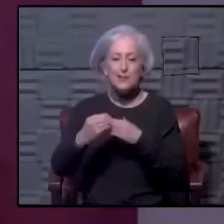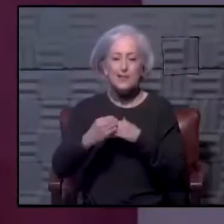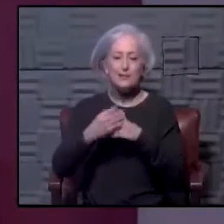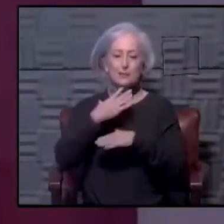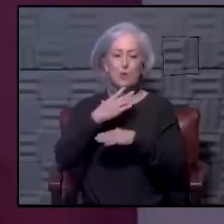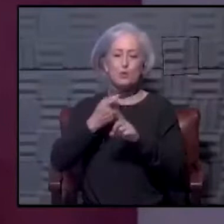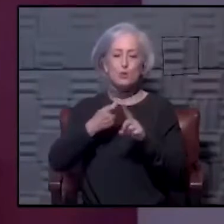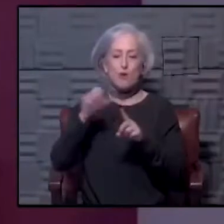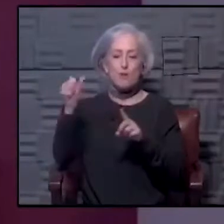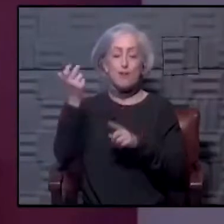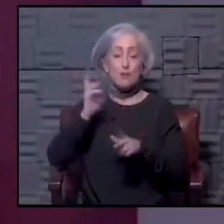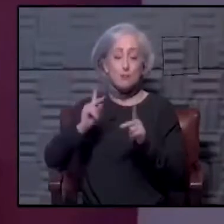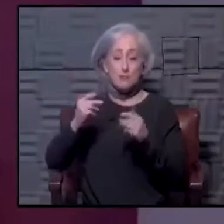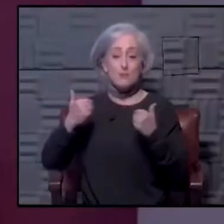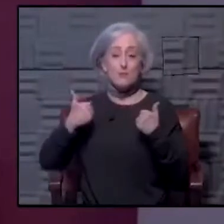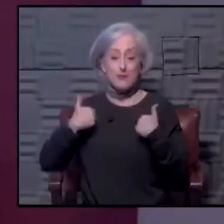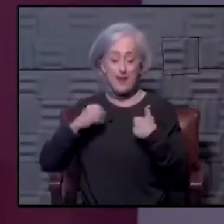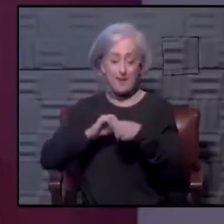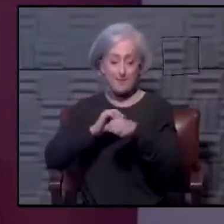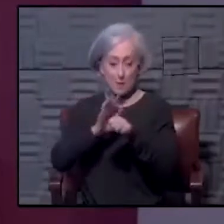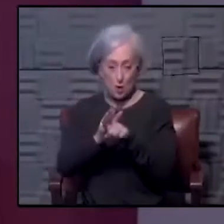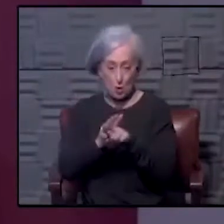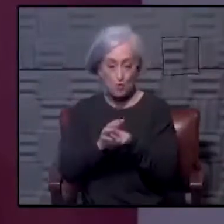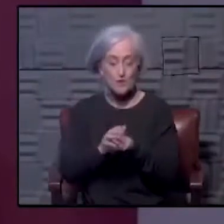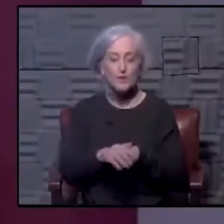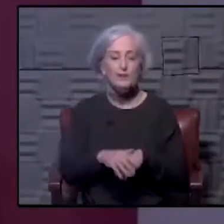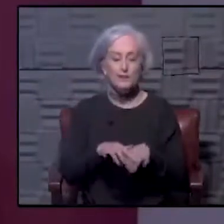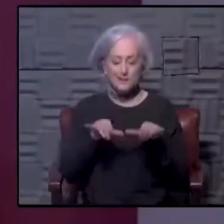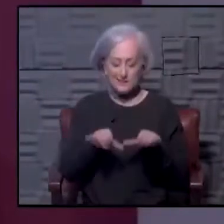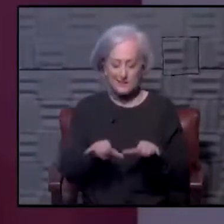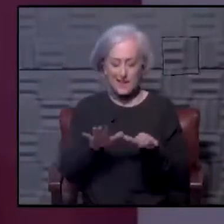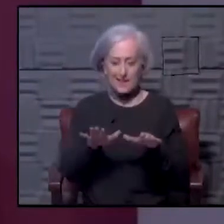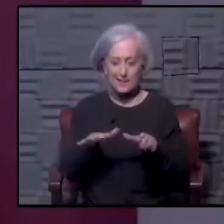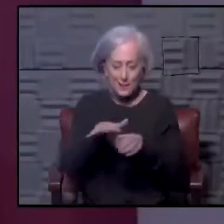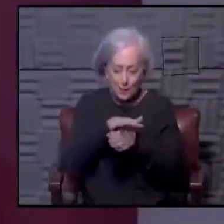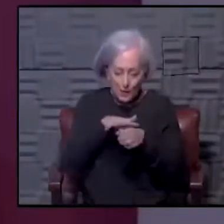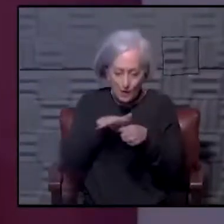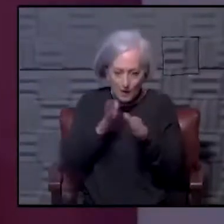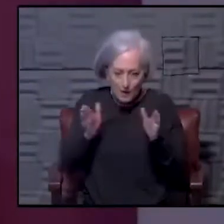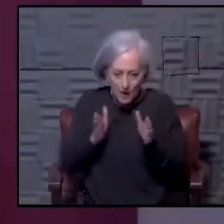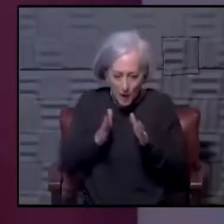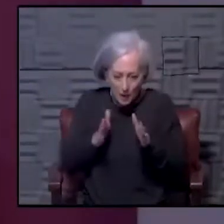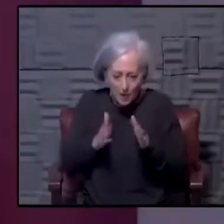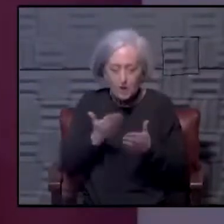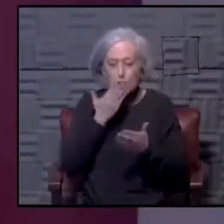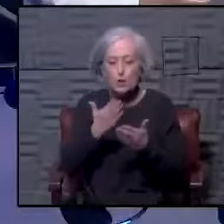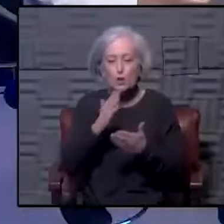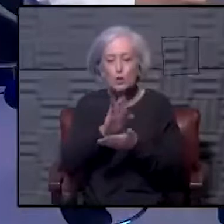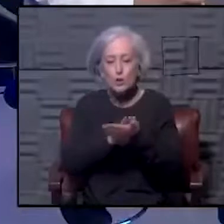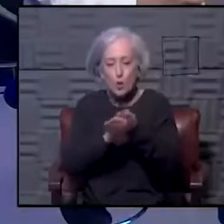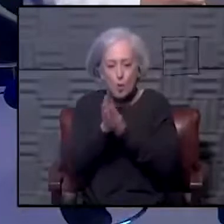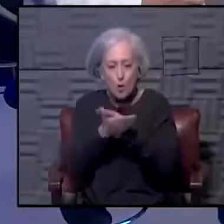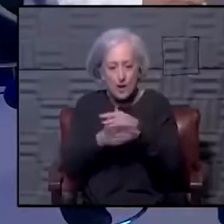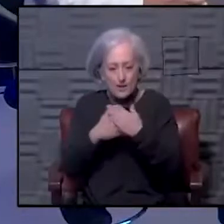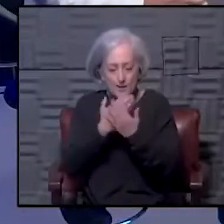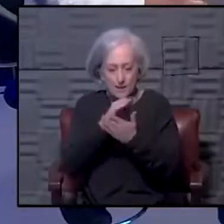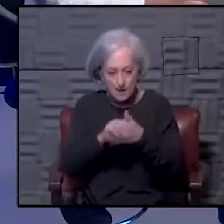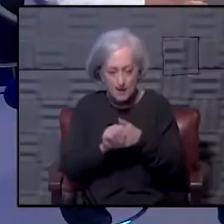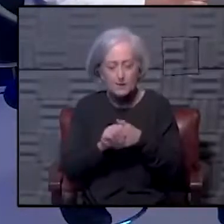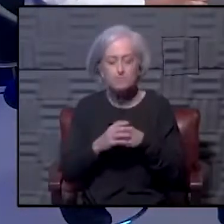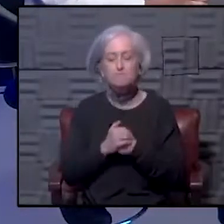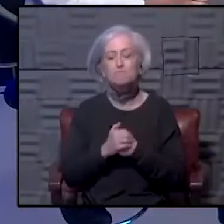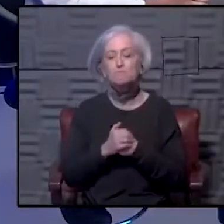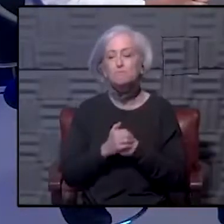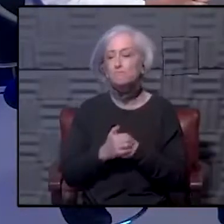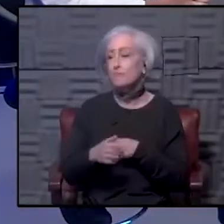by staying in your bubble, good hand hygiene, not going around folks when you're ill. Yeah, no, I would agree. I think, in